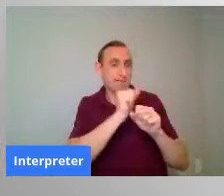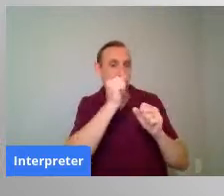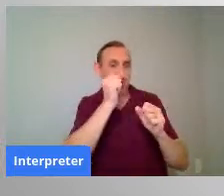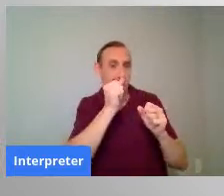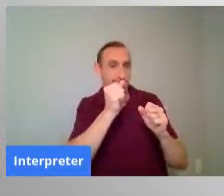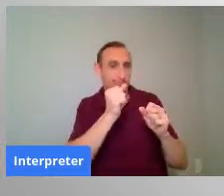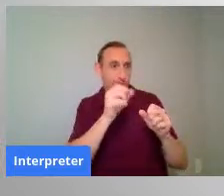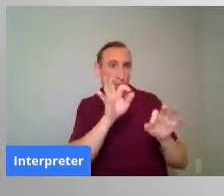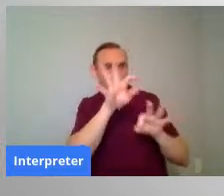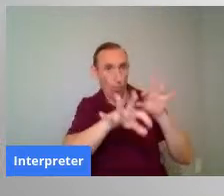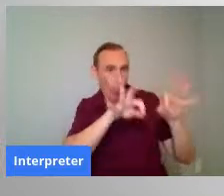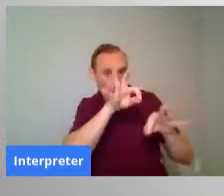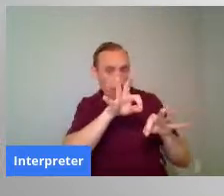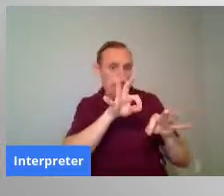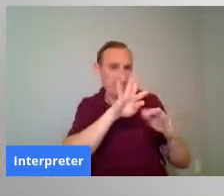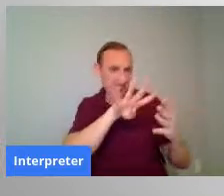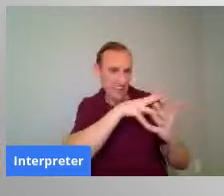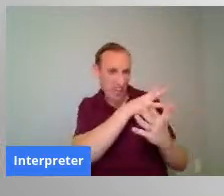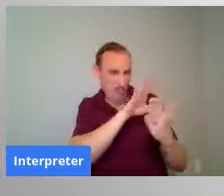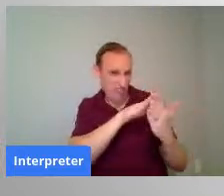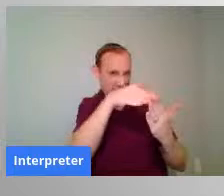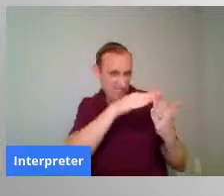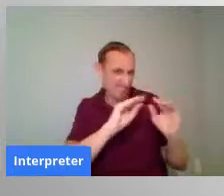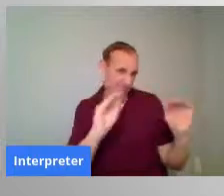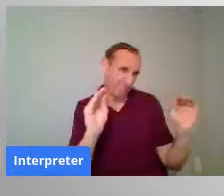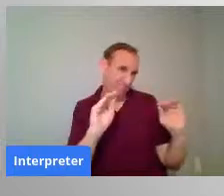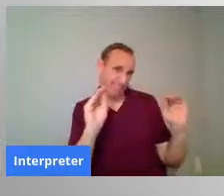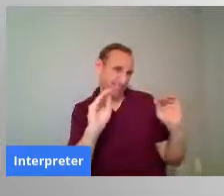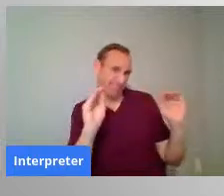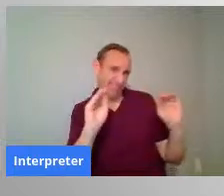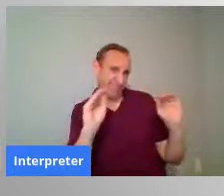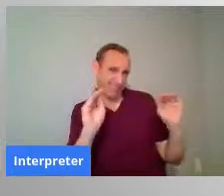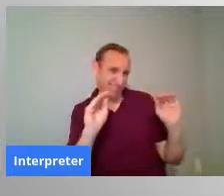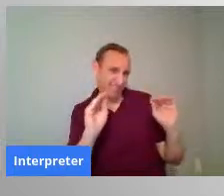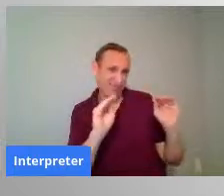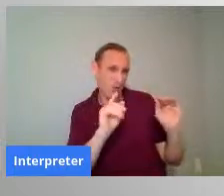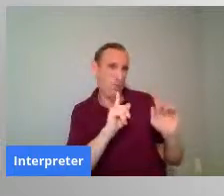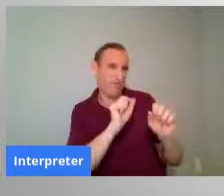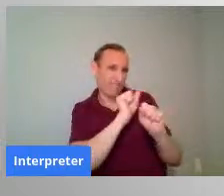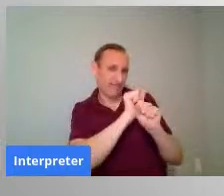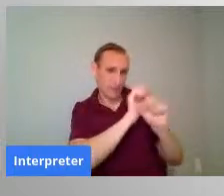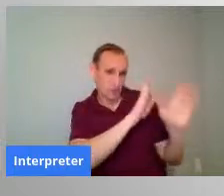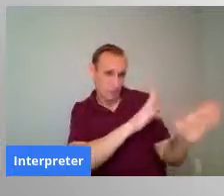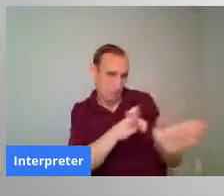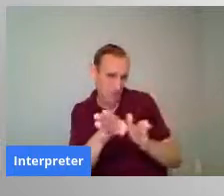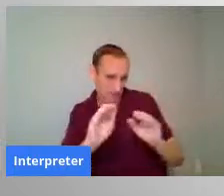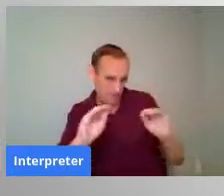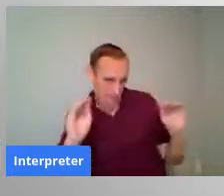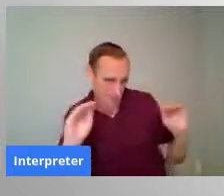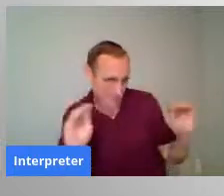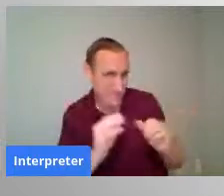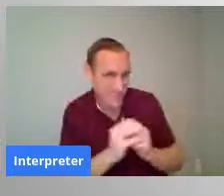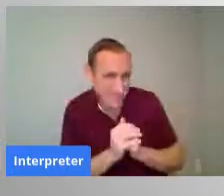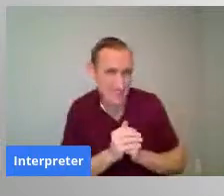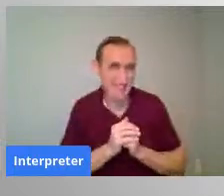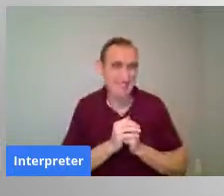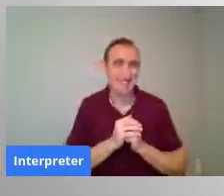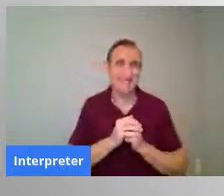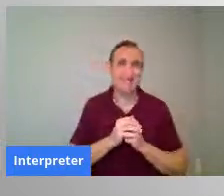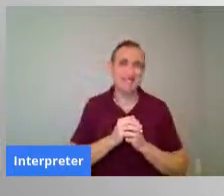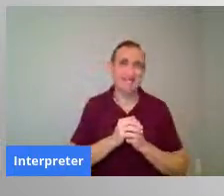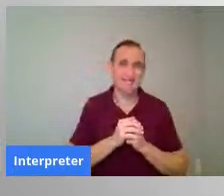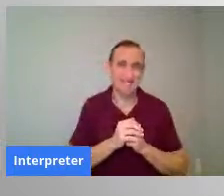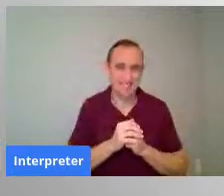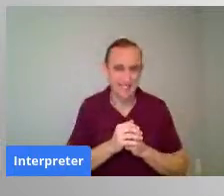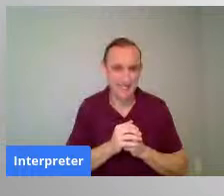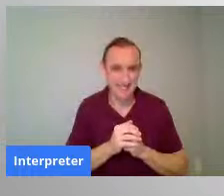we haven't thought about, but not in the way of an official plan. No, ma'am. I'm looking for dorm moms and